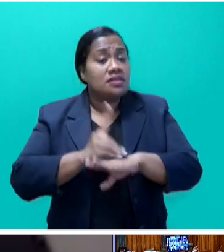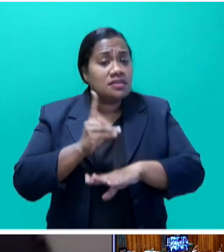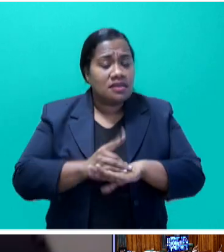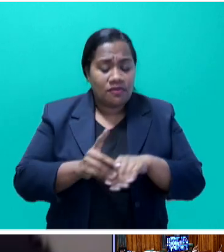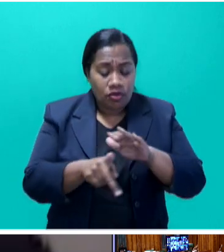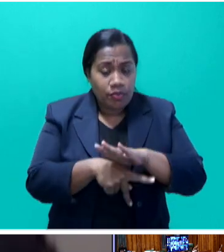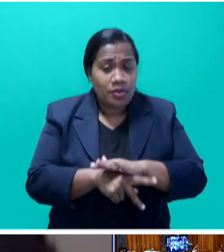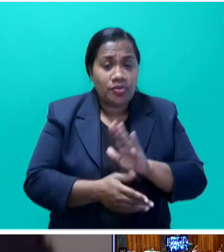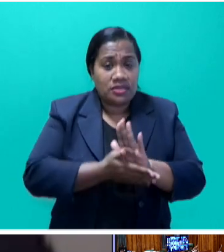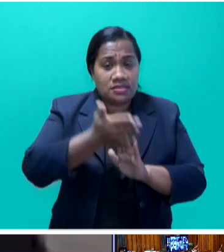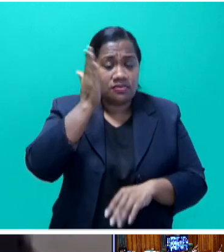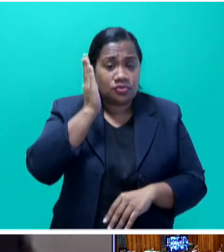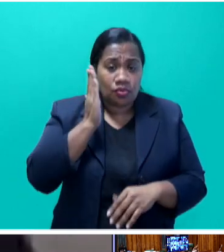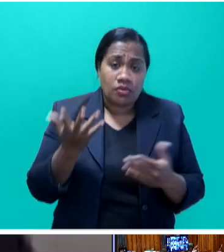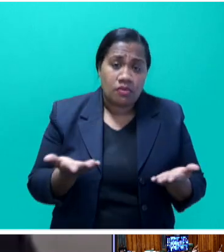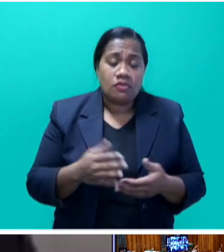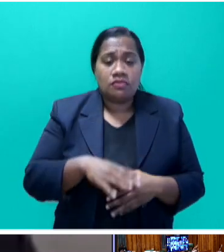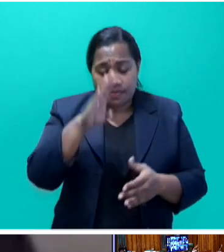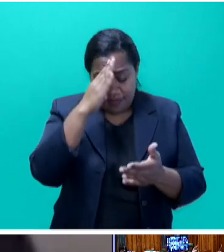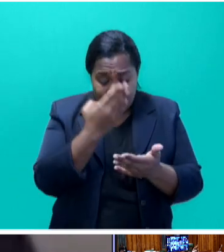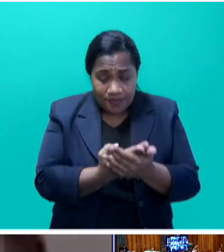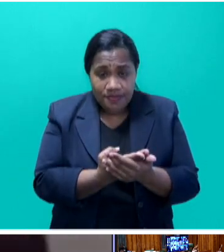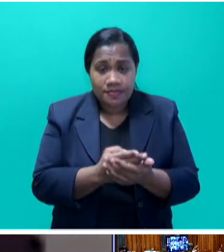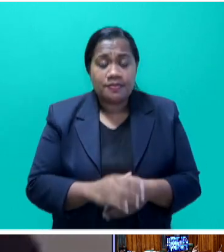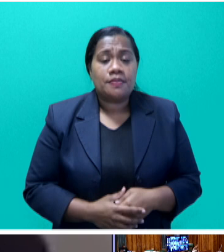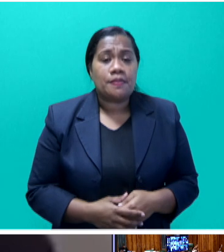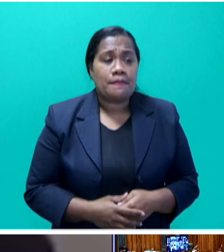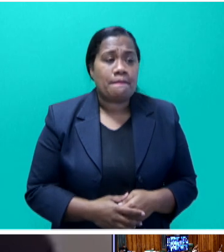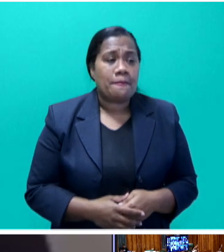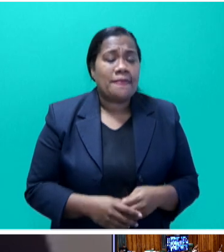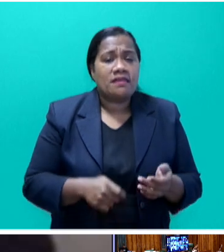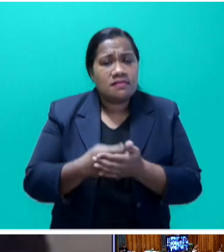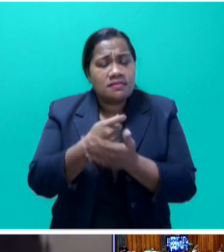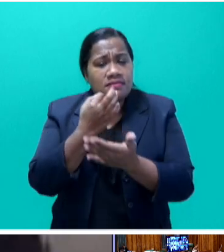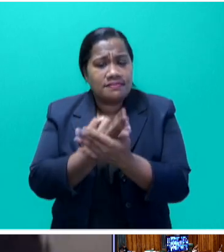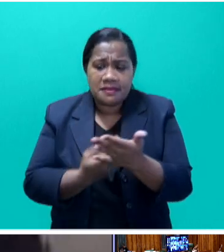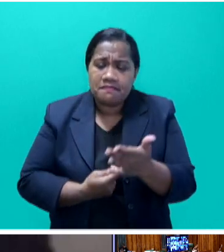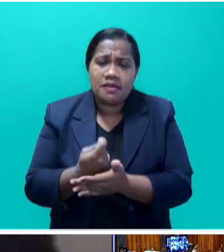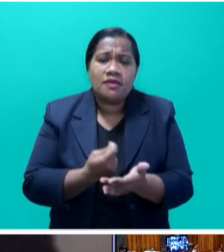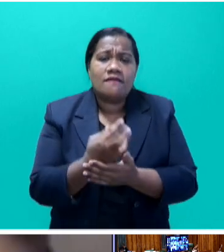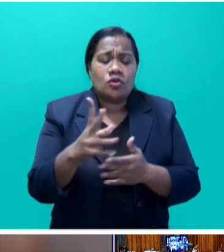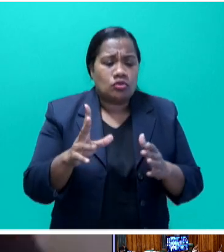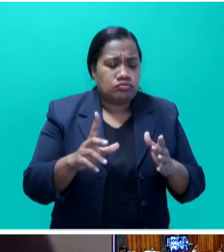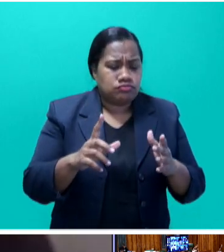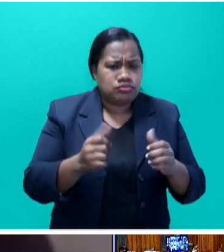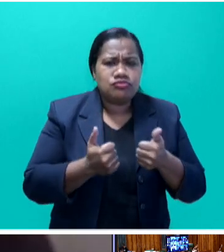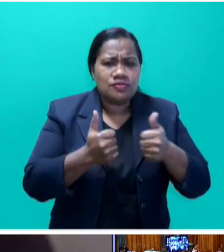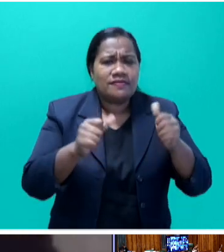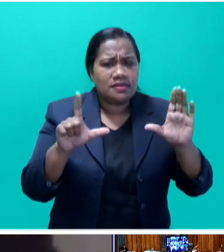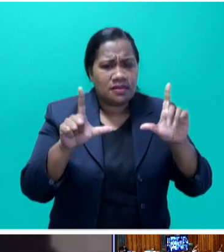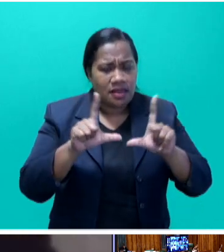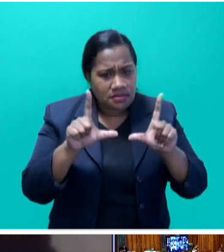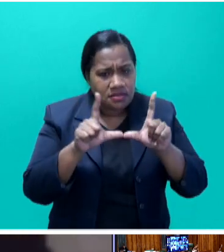students, removal of LTA, alteration of records fee, payment of driving license, defensive driving fees for all taxi